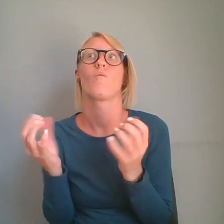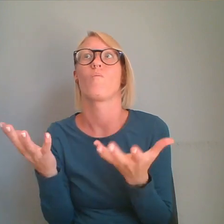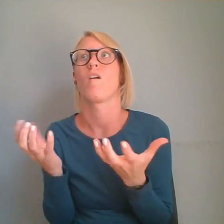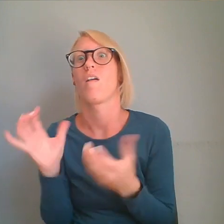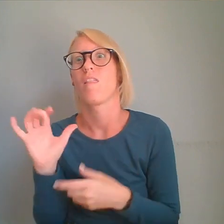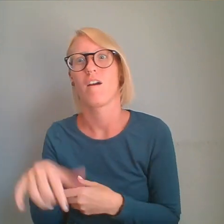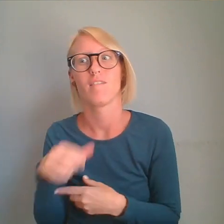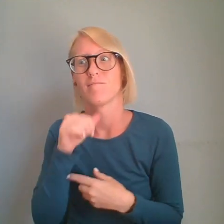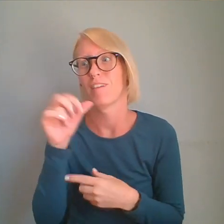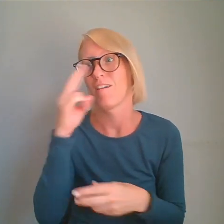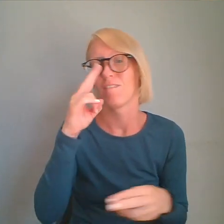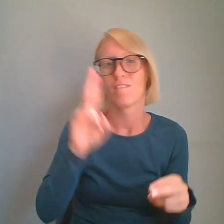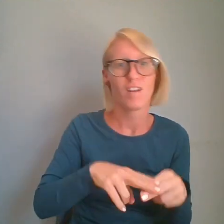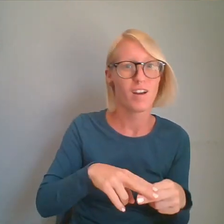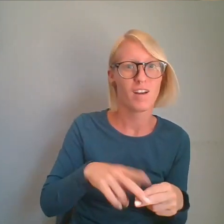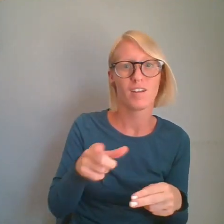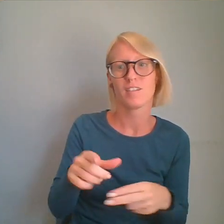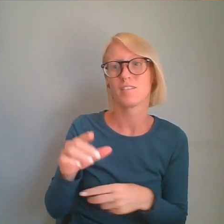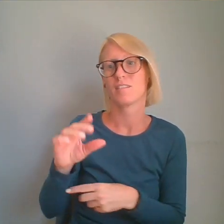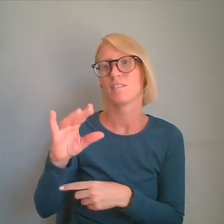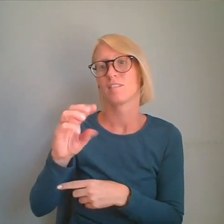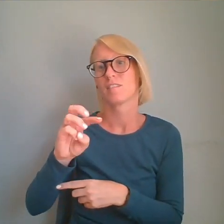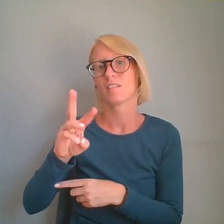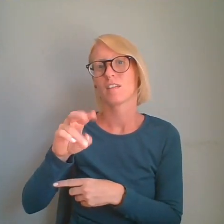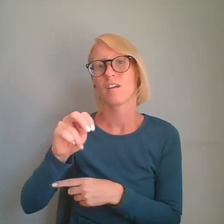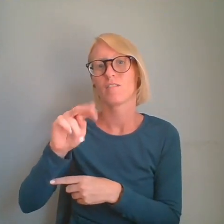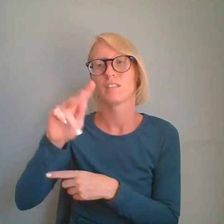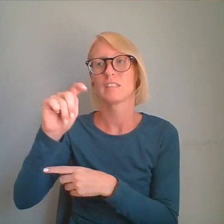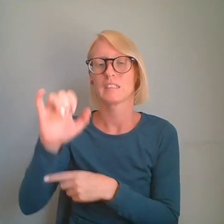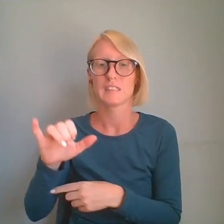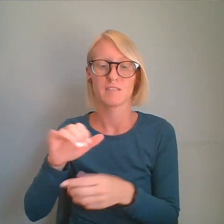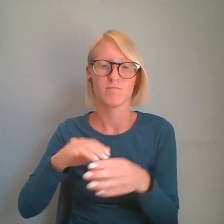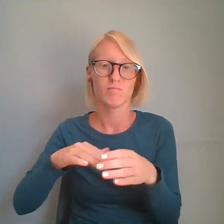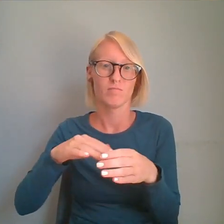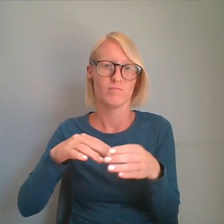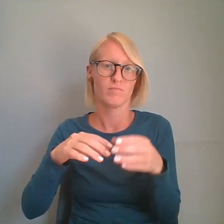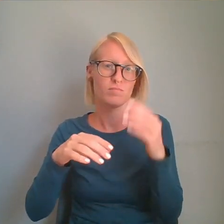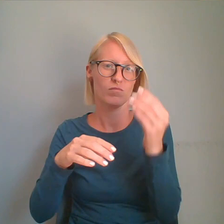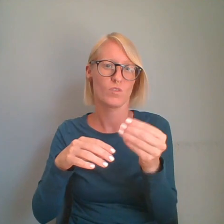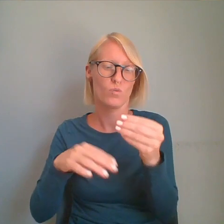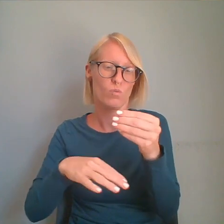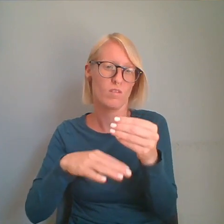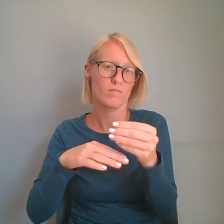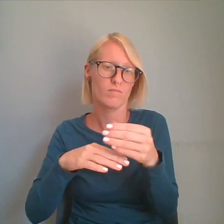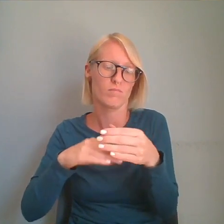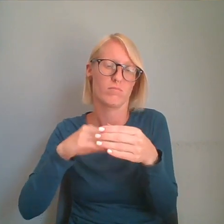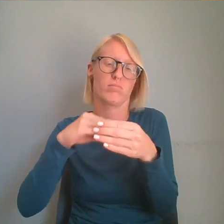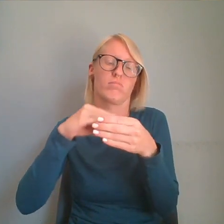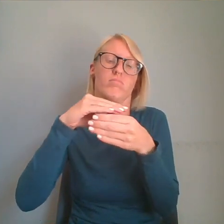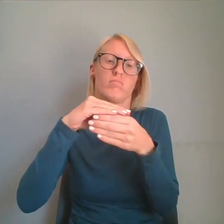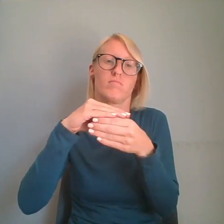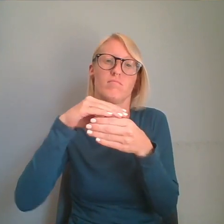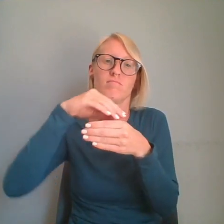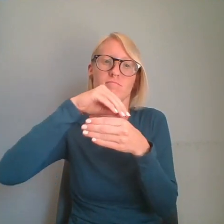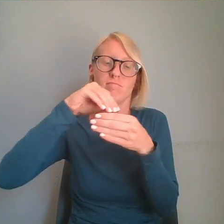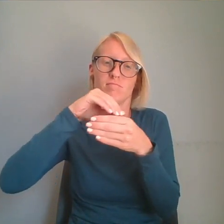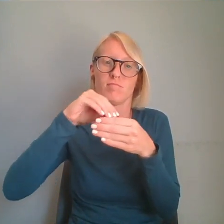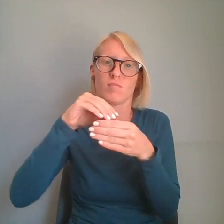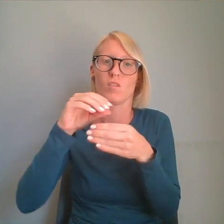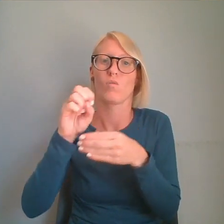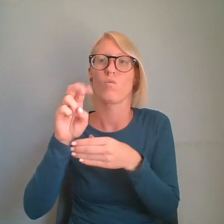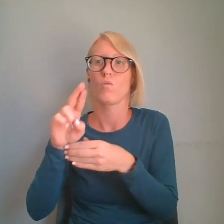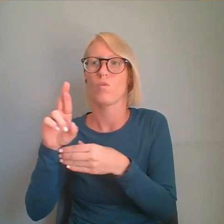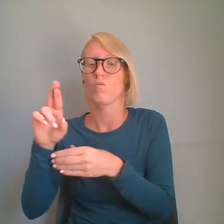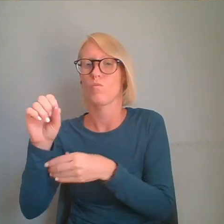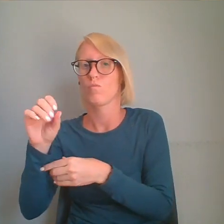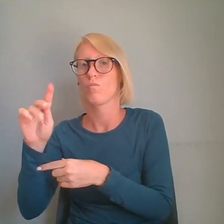It's not fun to have a cavity filled, or when you have a root canal, or something similar to that.